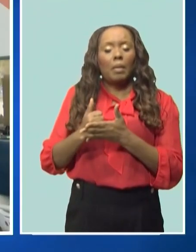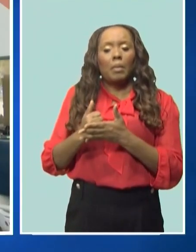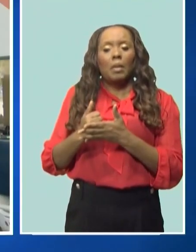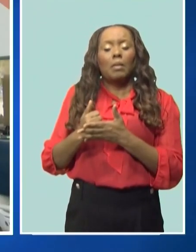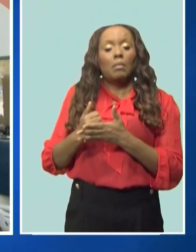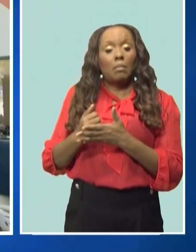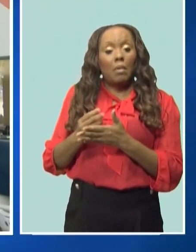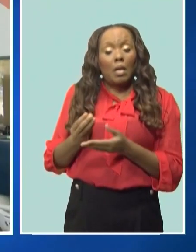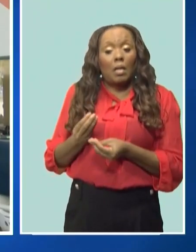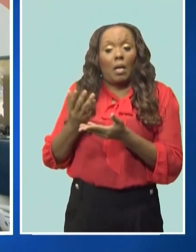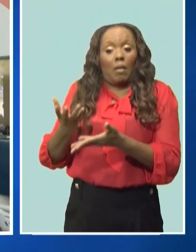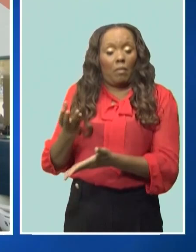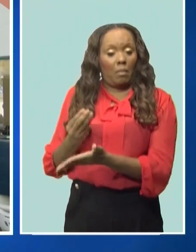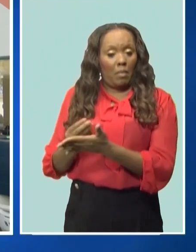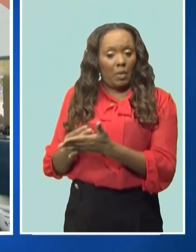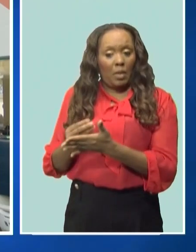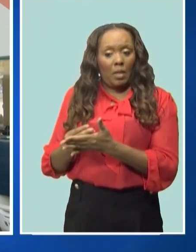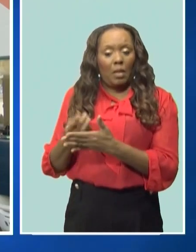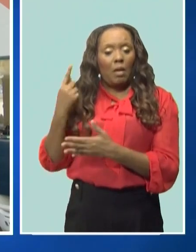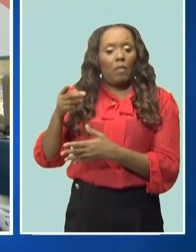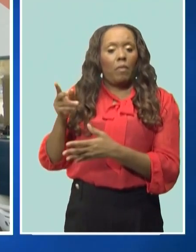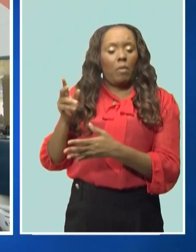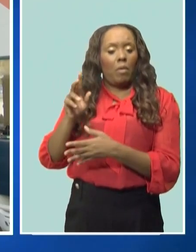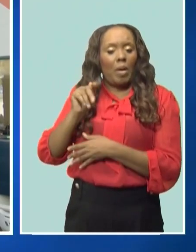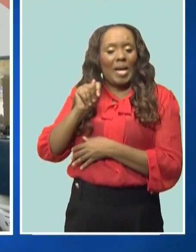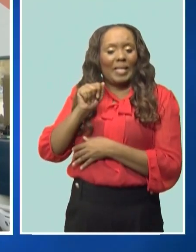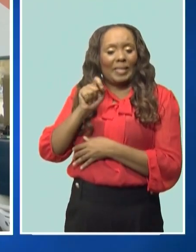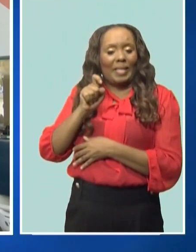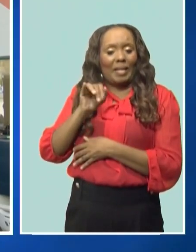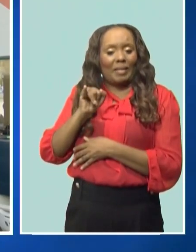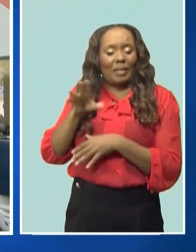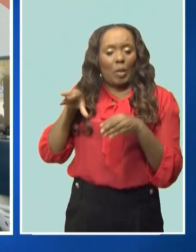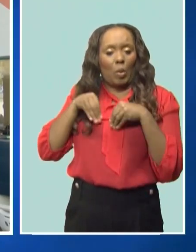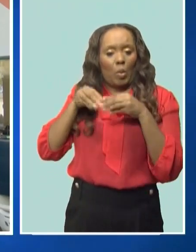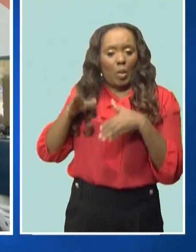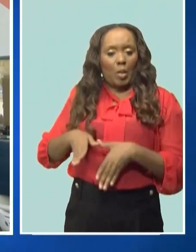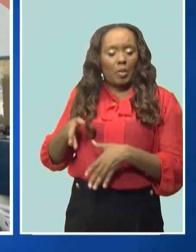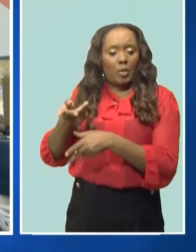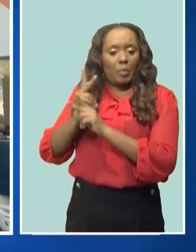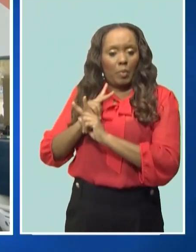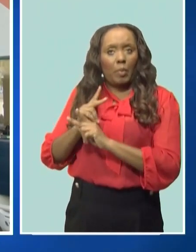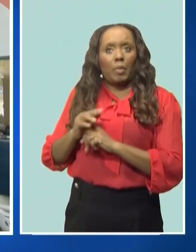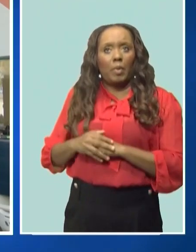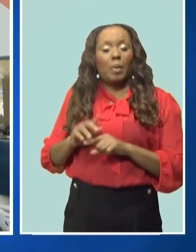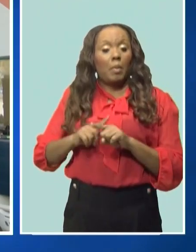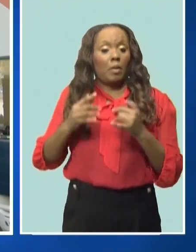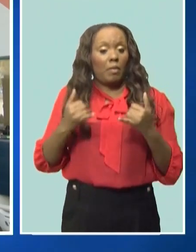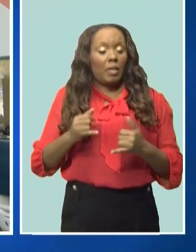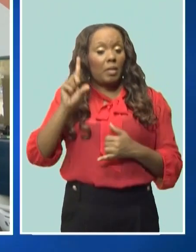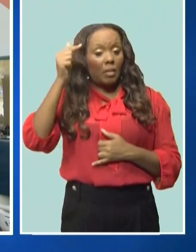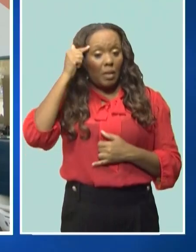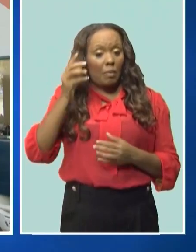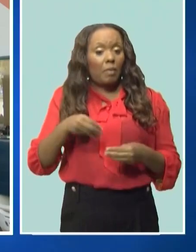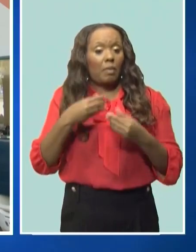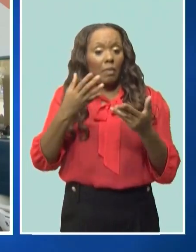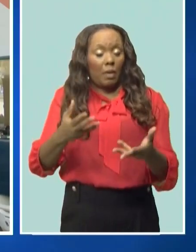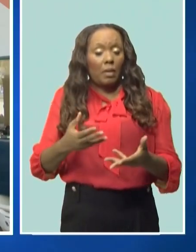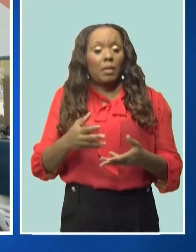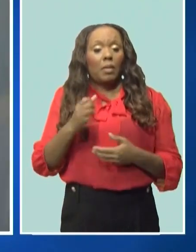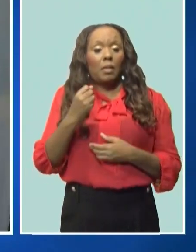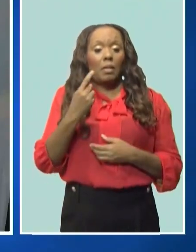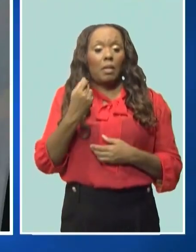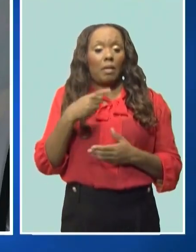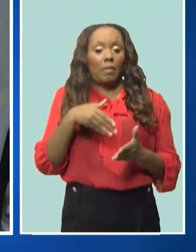and so on. But we are putting our money where our mouth is with respect to the $11 million that the government is providing. He adds that